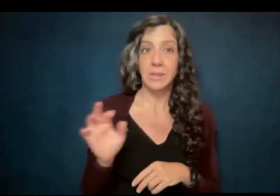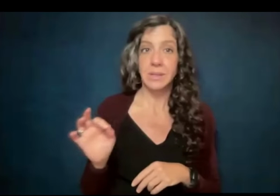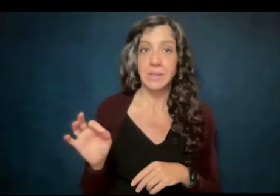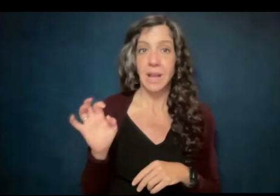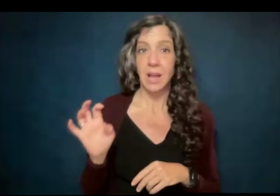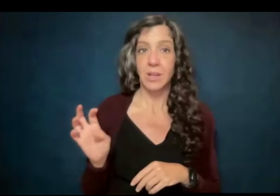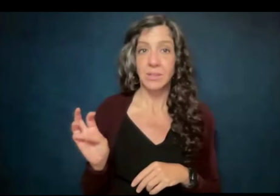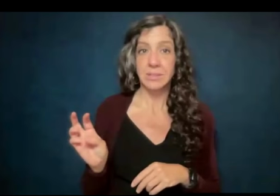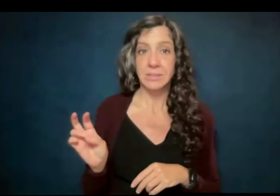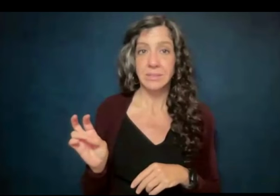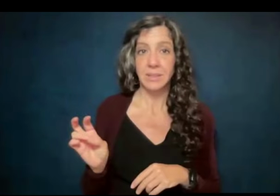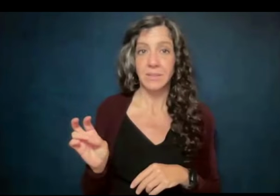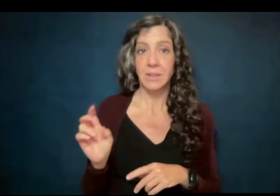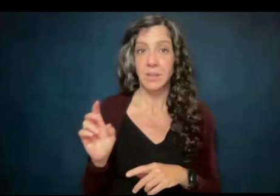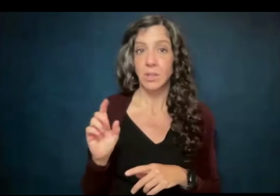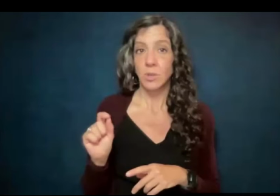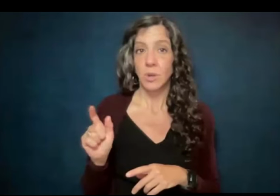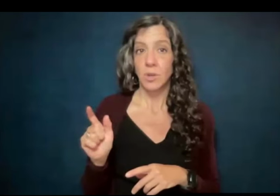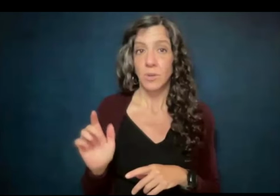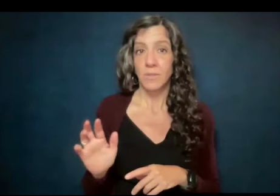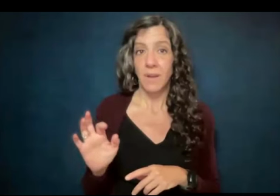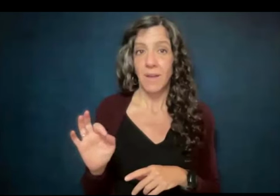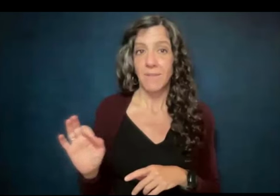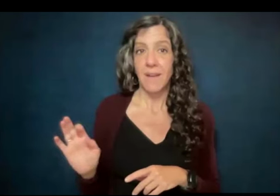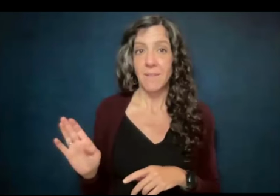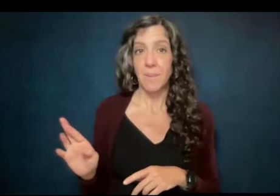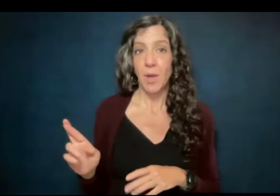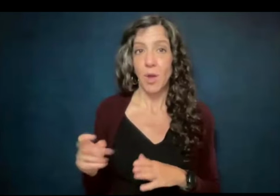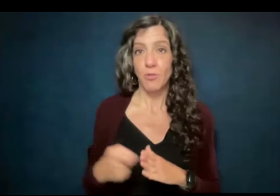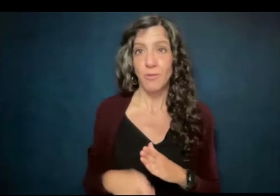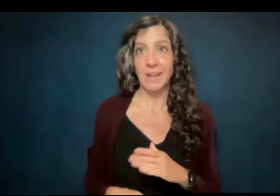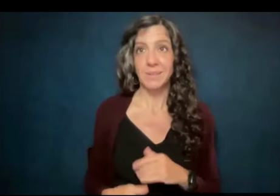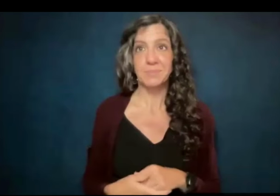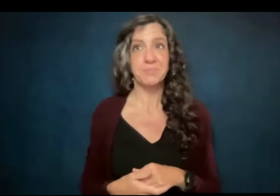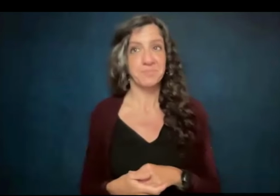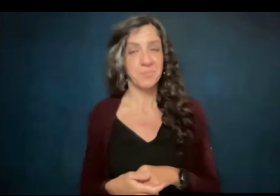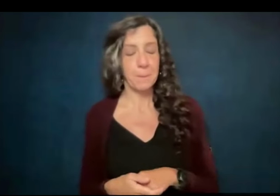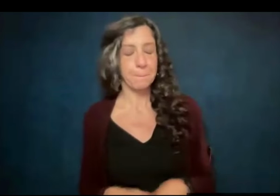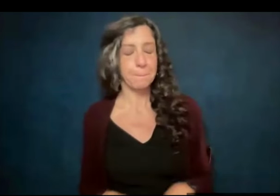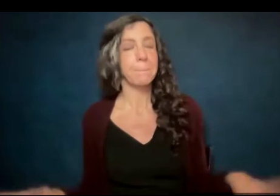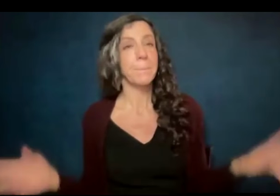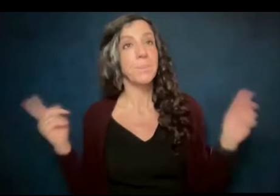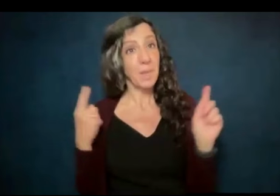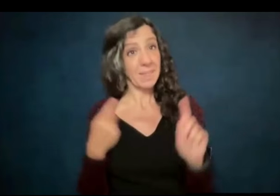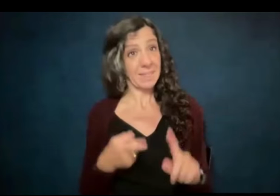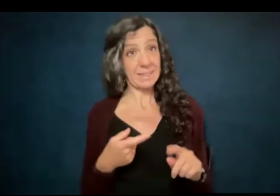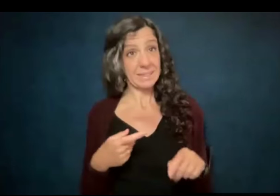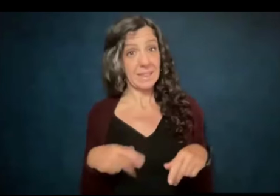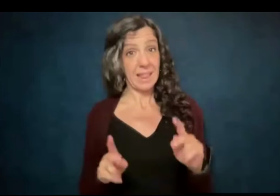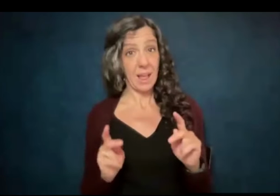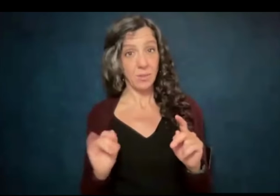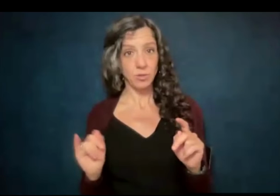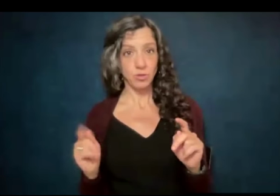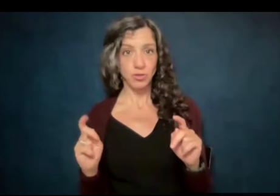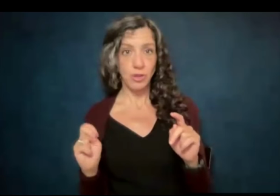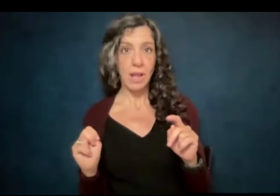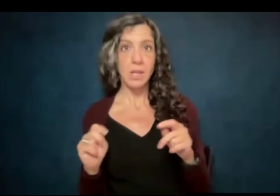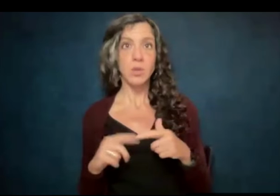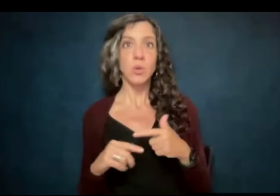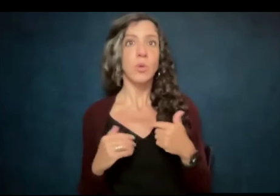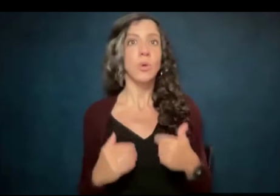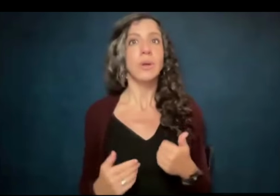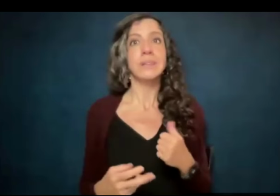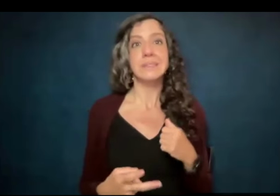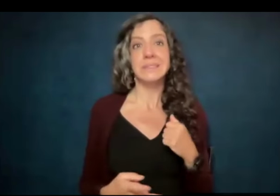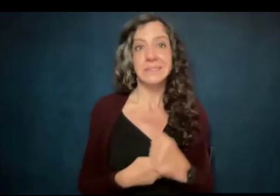967 2025 FBR rate. All right, so what this allows Jaden to do is to